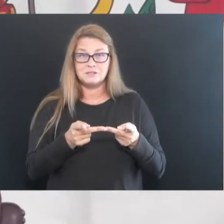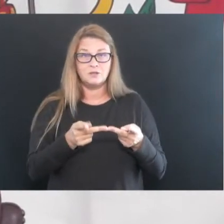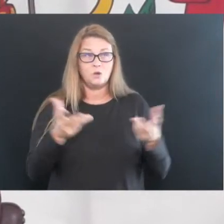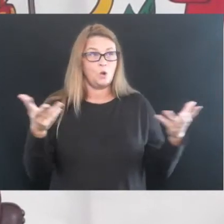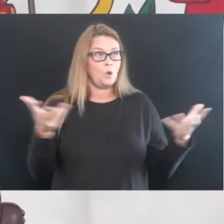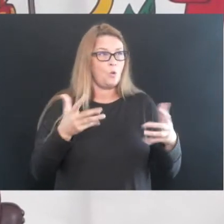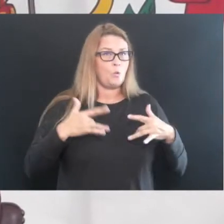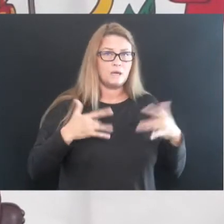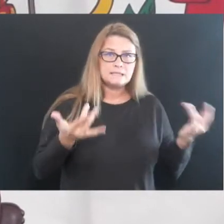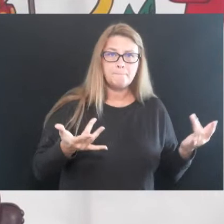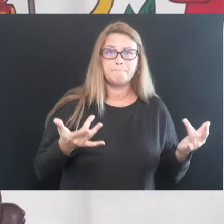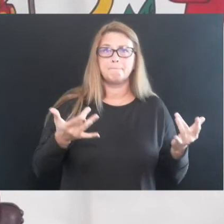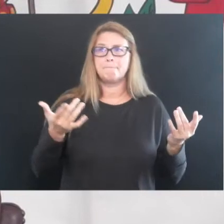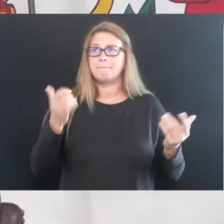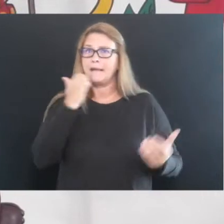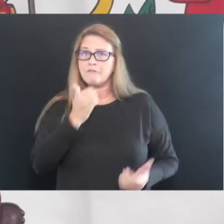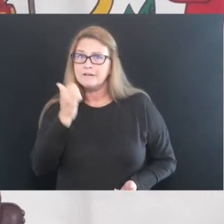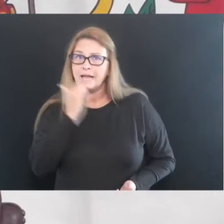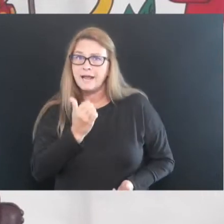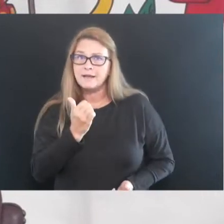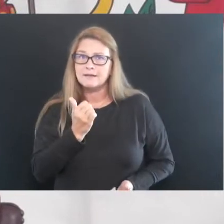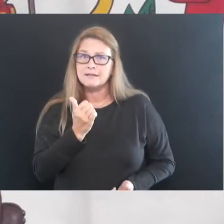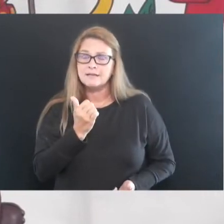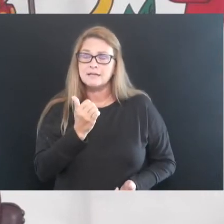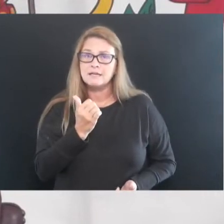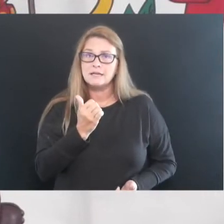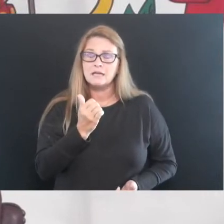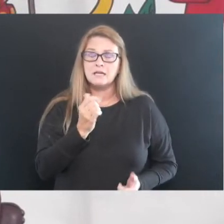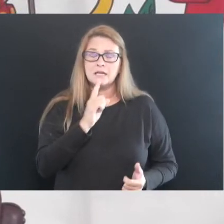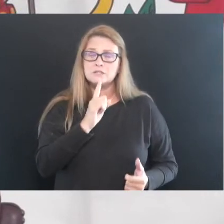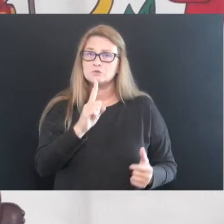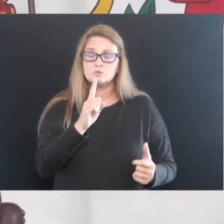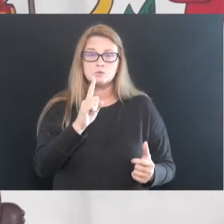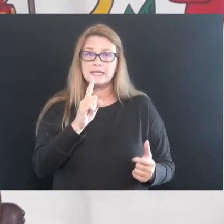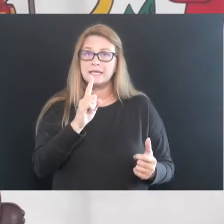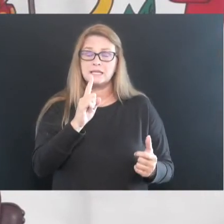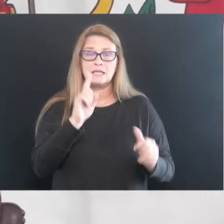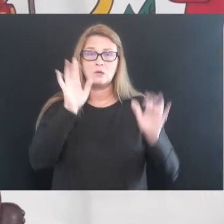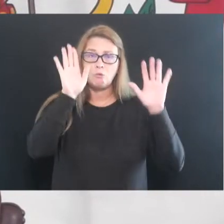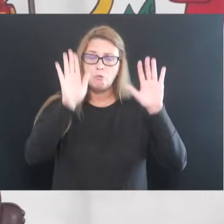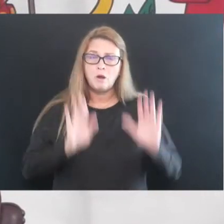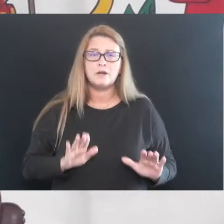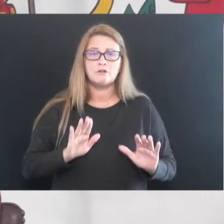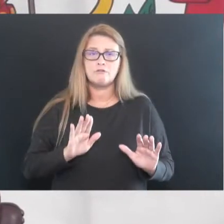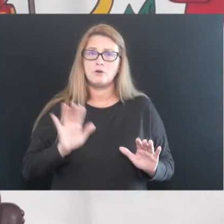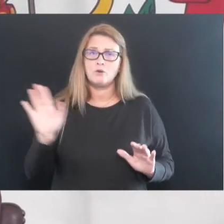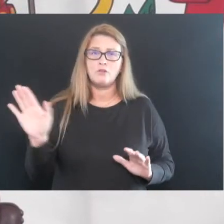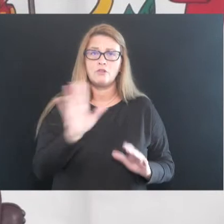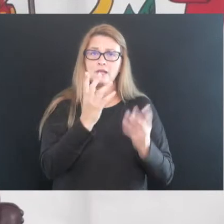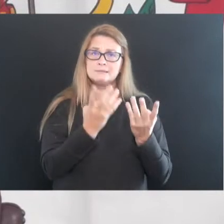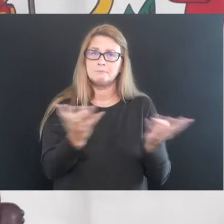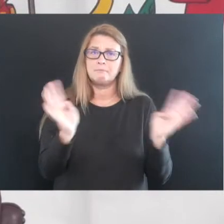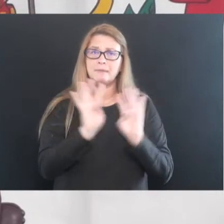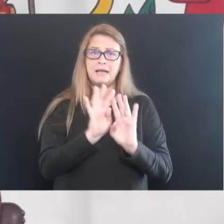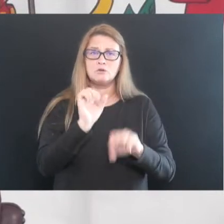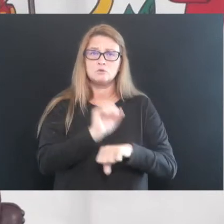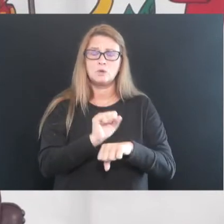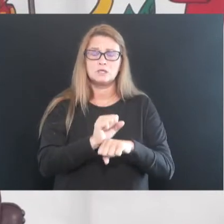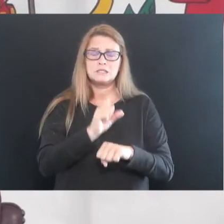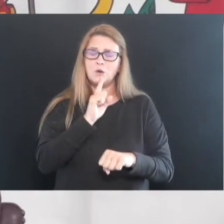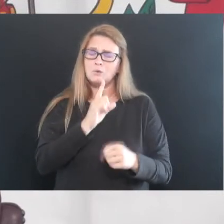they're doing every day. It is amazing what they've done, and I could never be any more